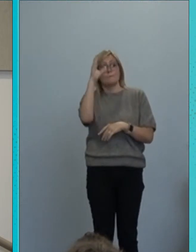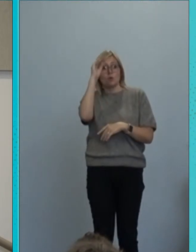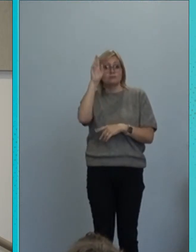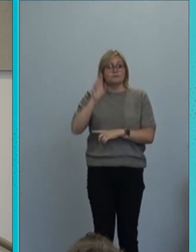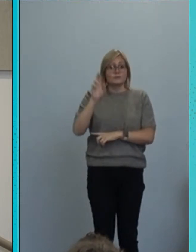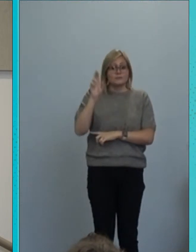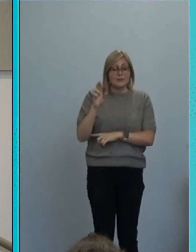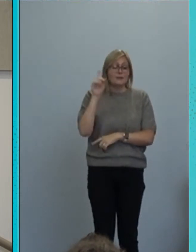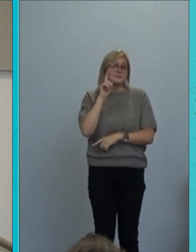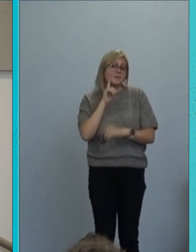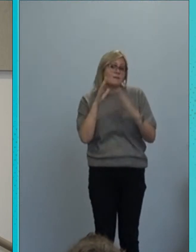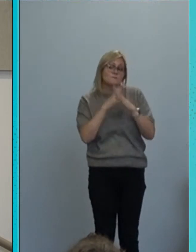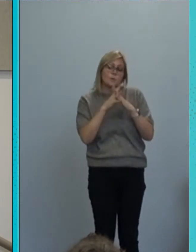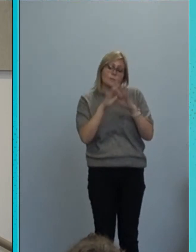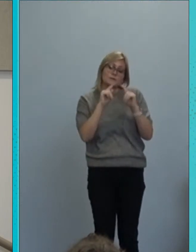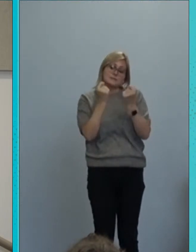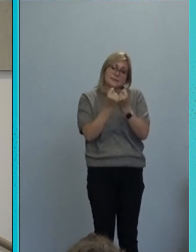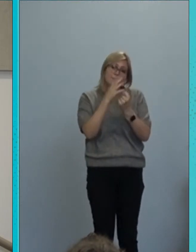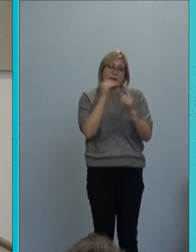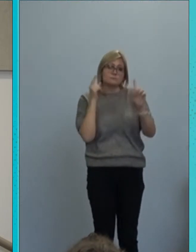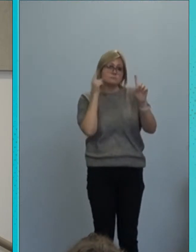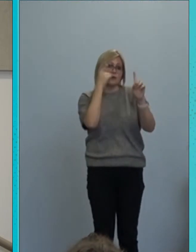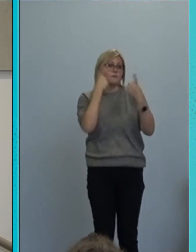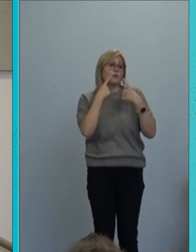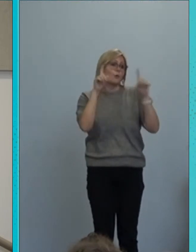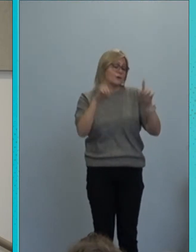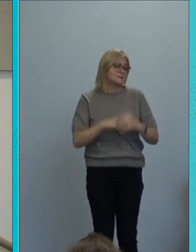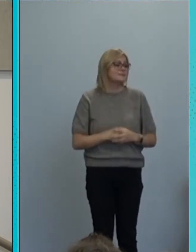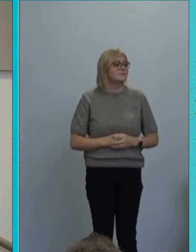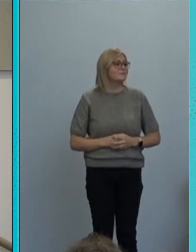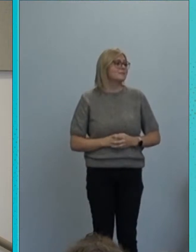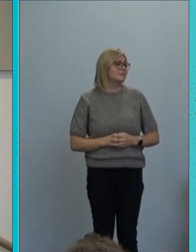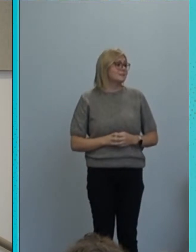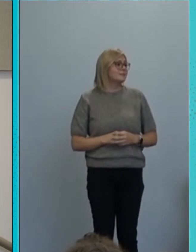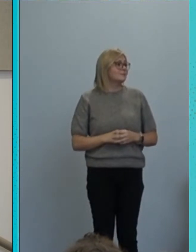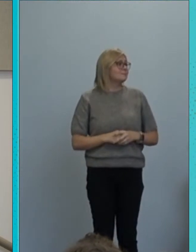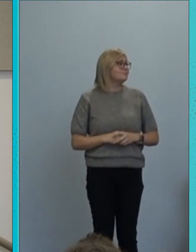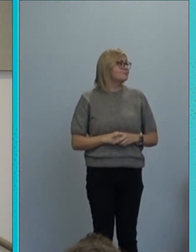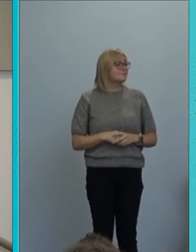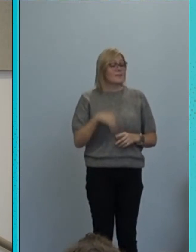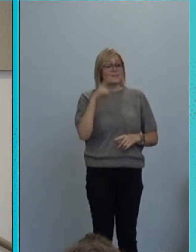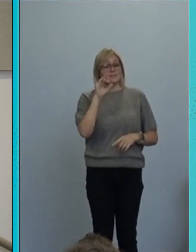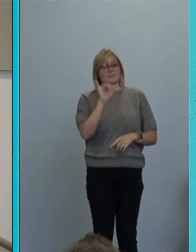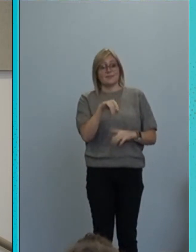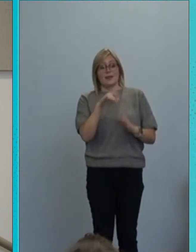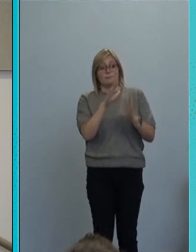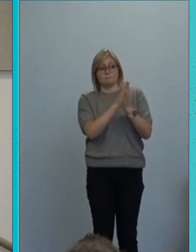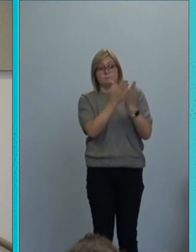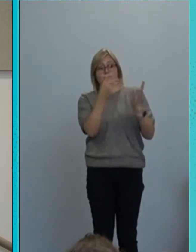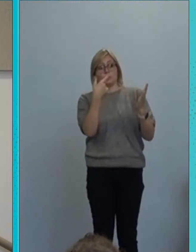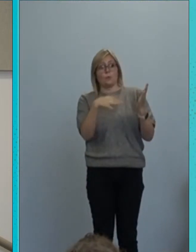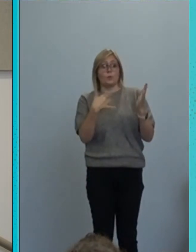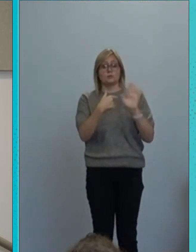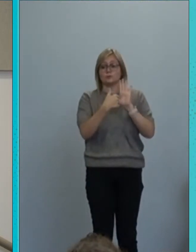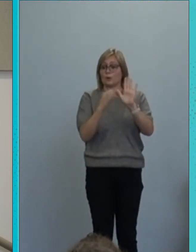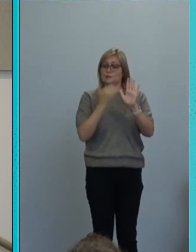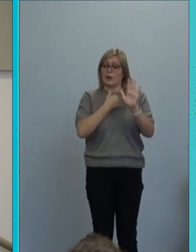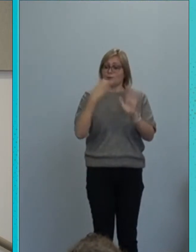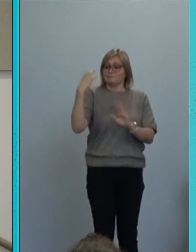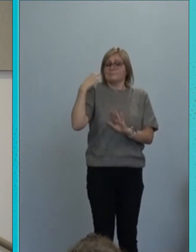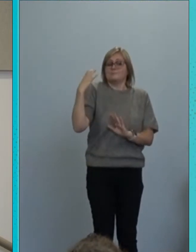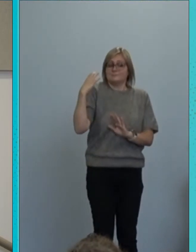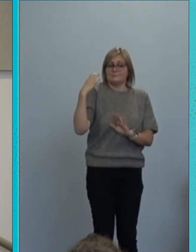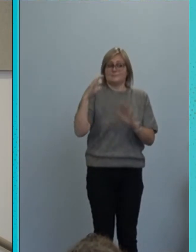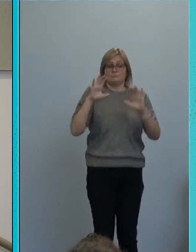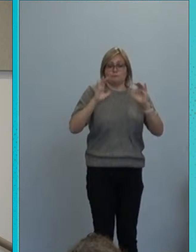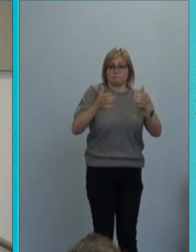a Deaf Football Team and a Quest for Glory, which highlights our very own champion Cubs